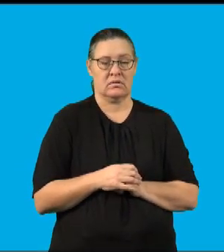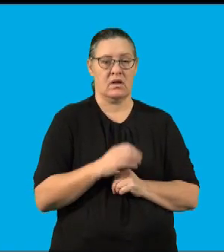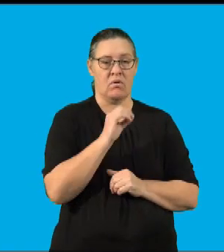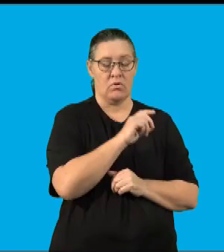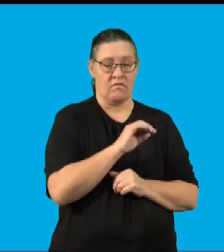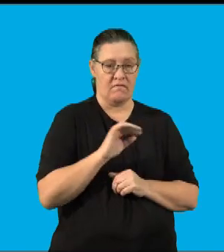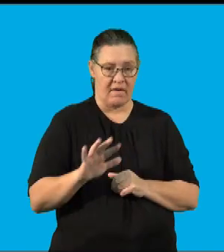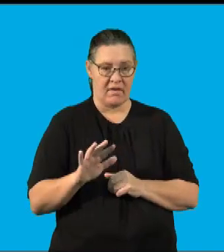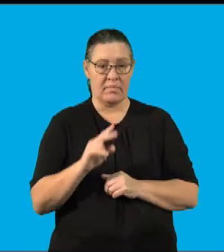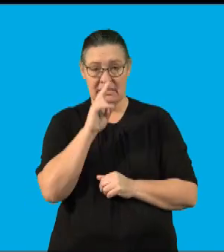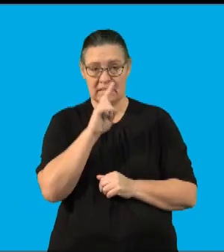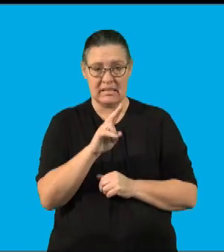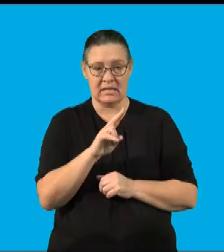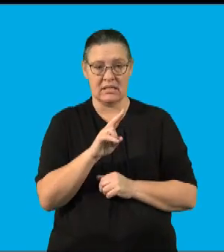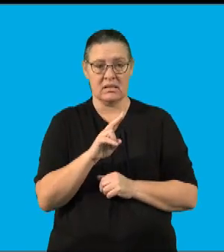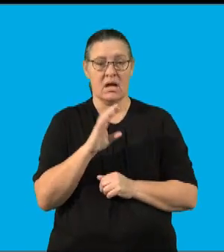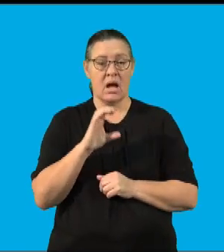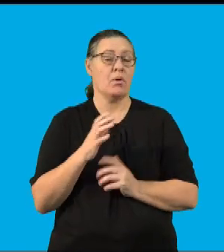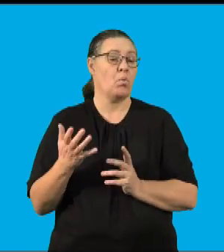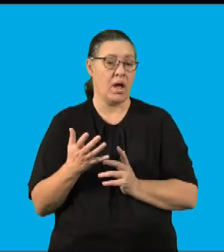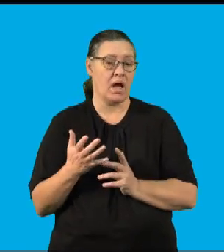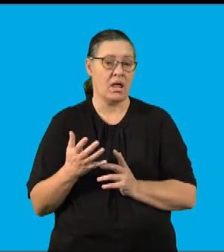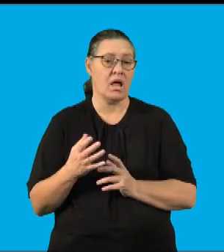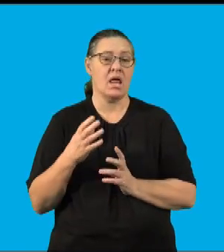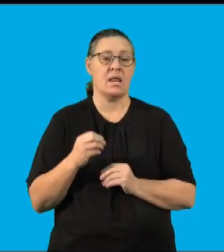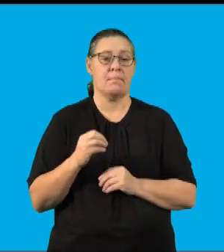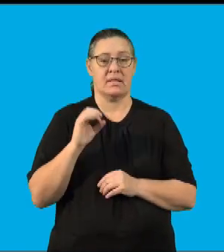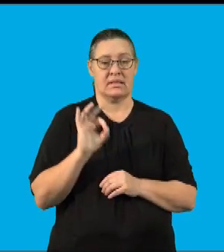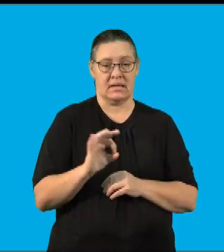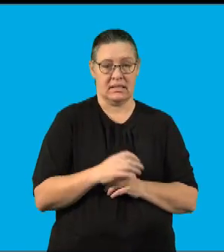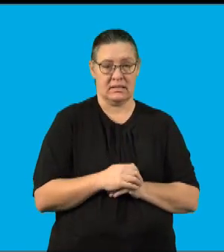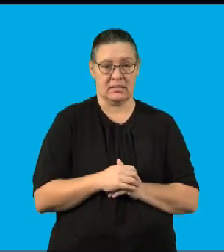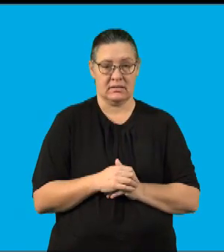3, 4, 5, but then we notice that our carbon atom, it